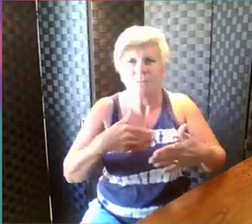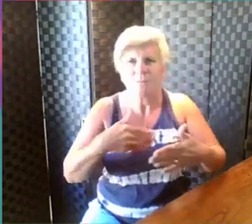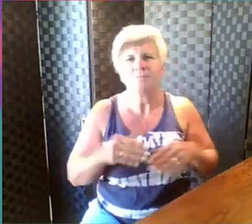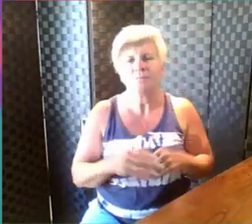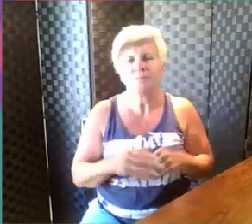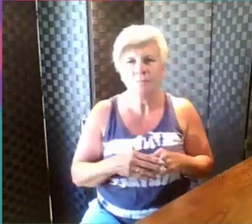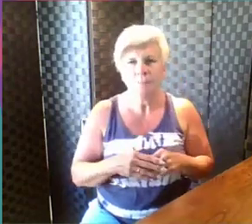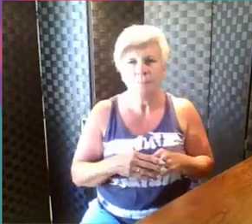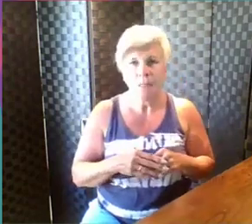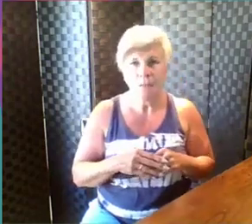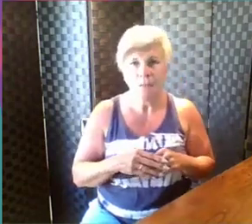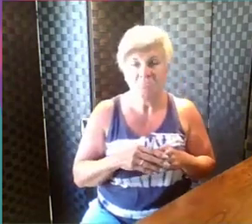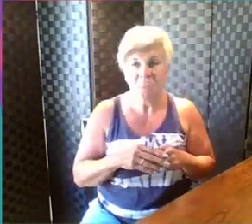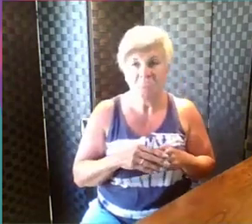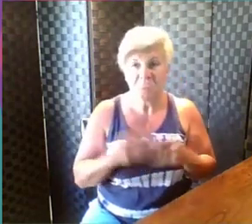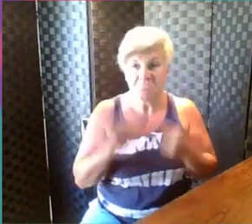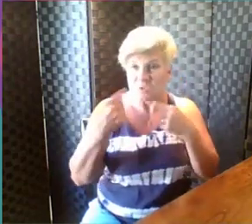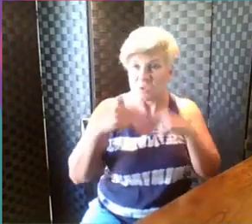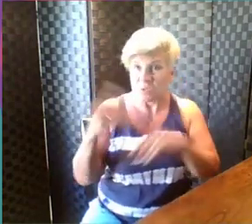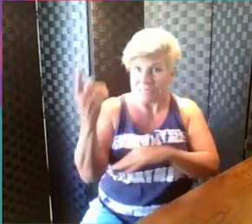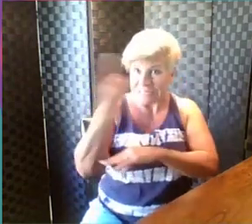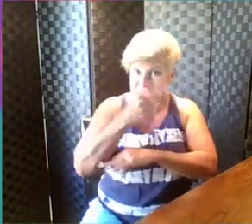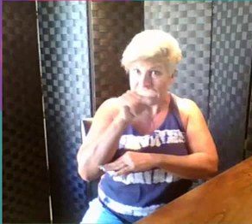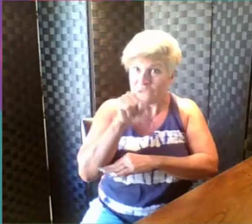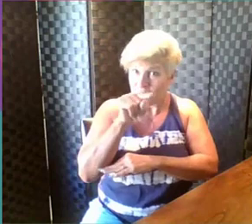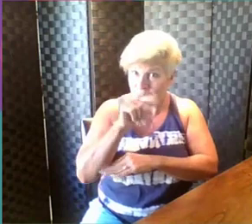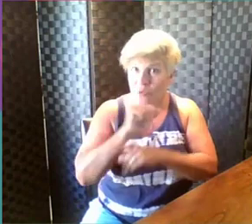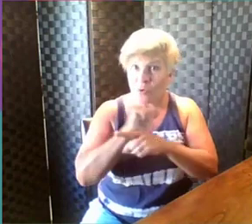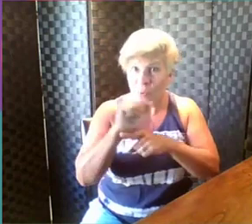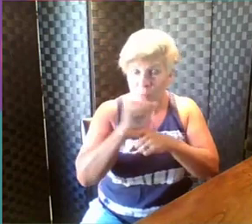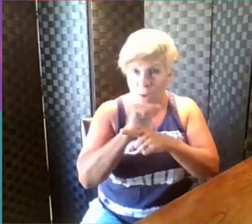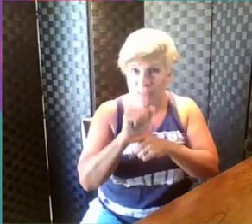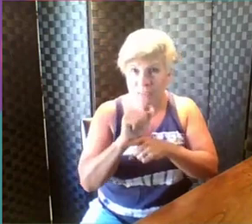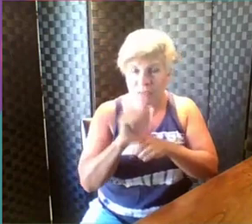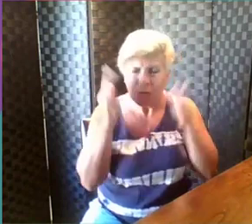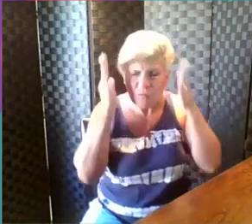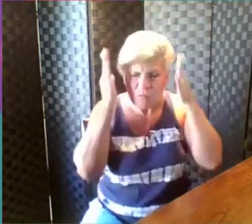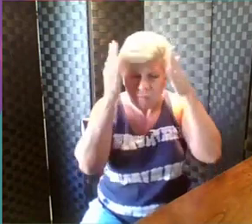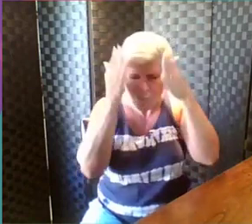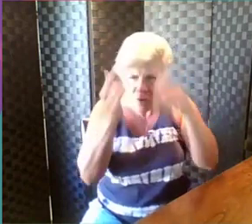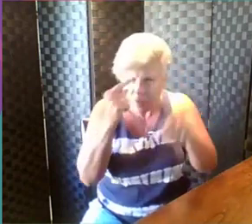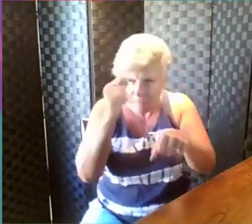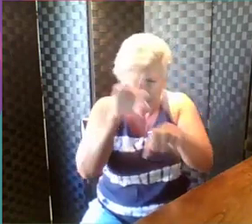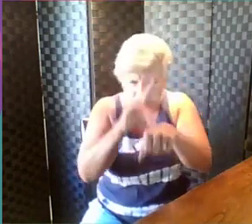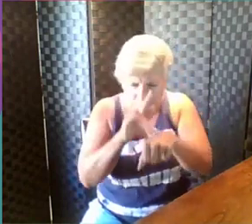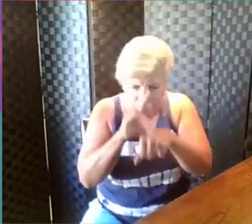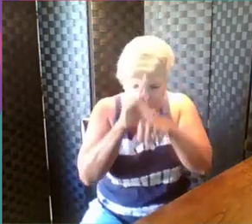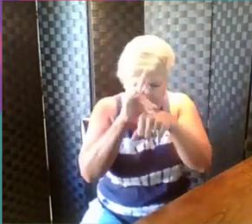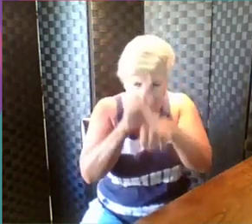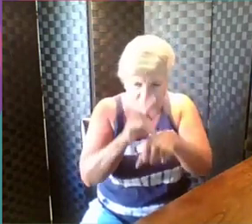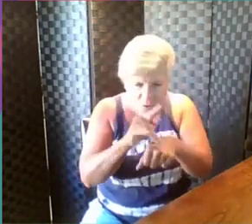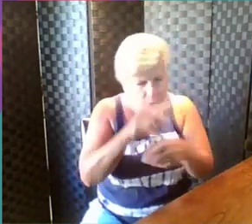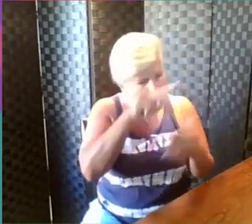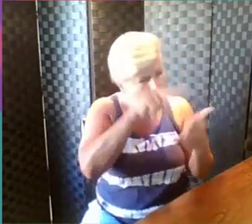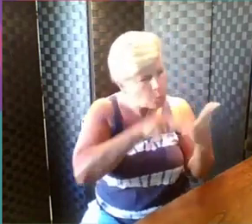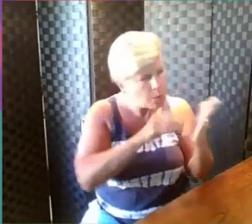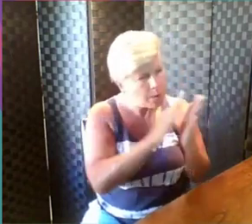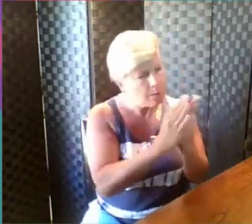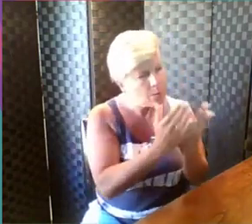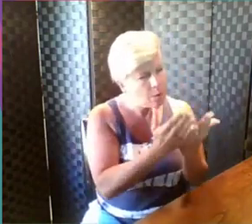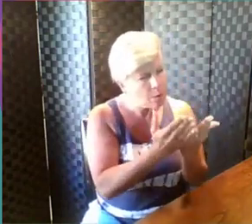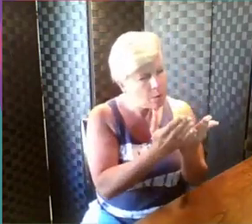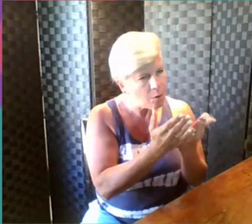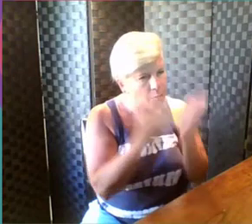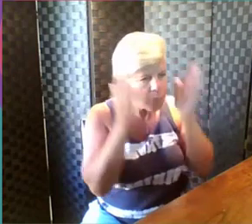There are moments in your day when you can practice being mindful. When you are reading, just read. When